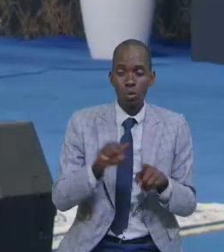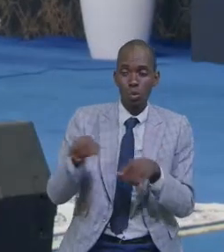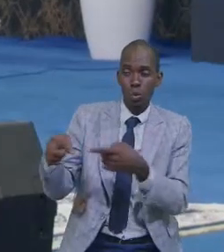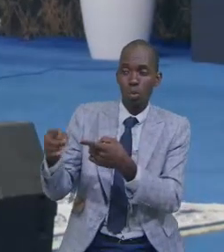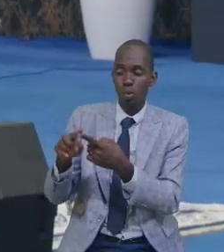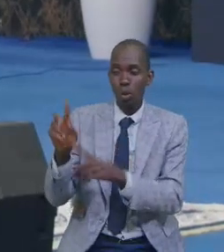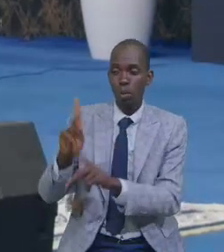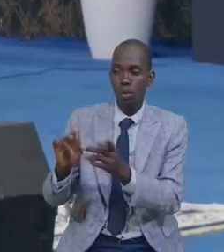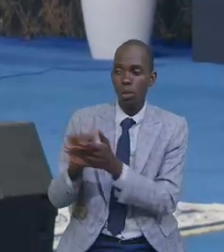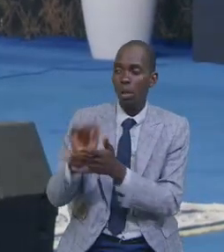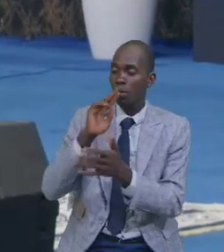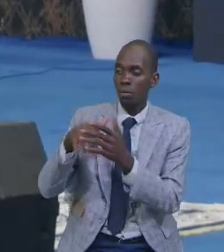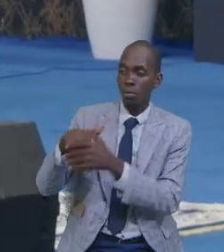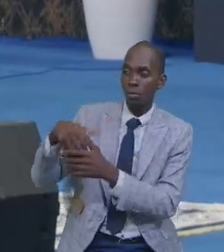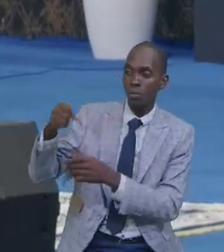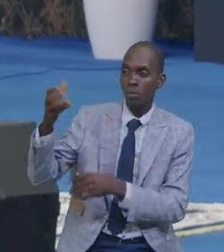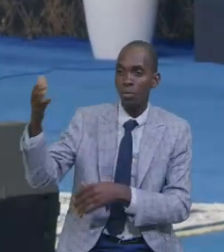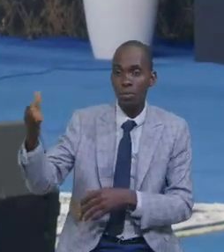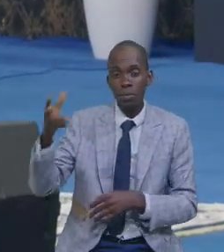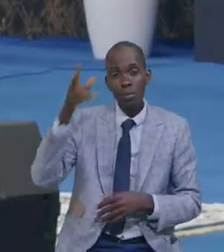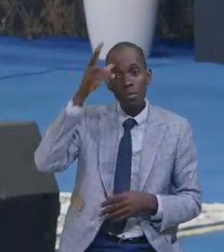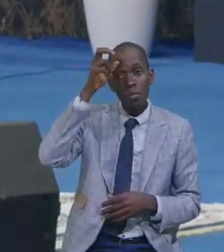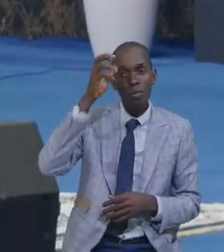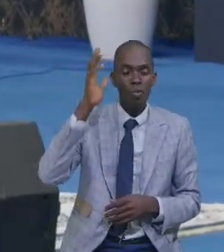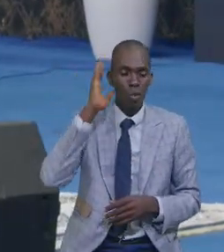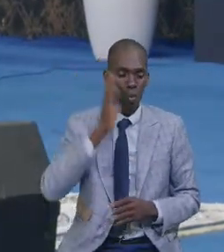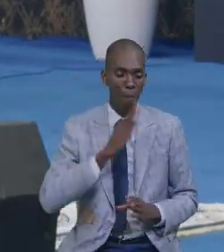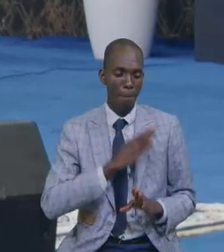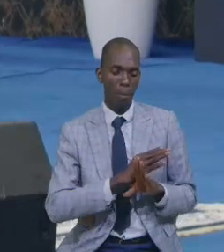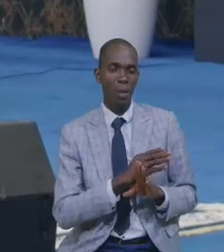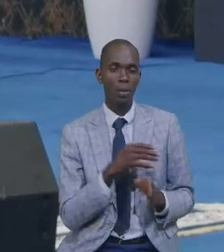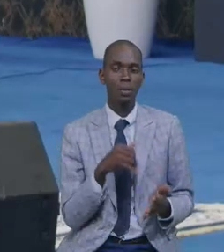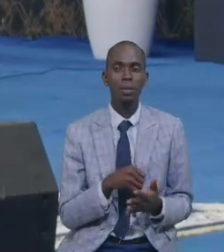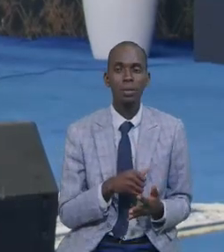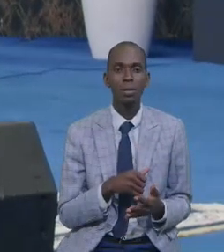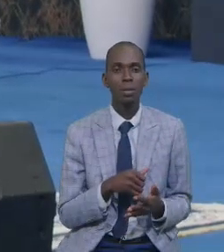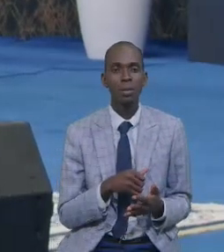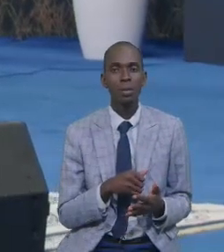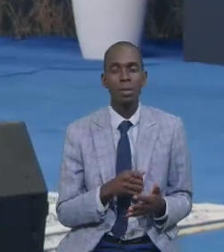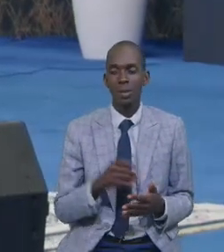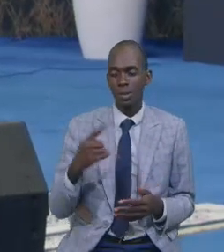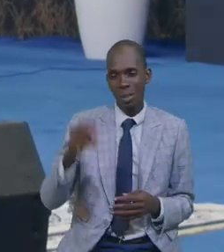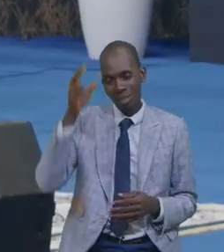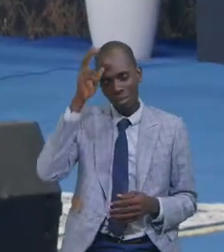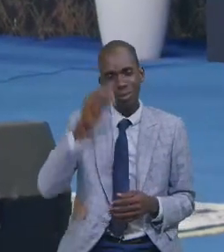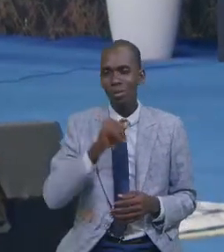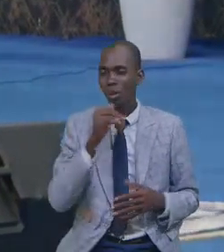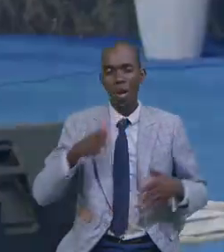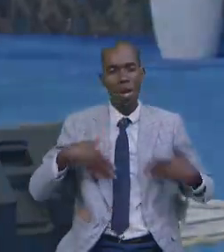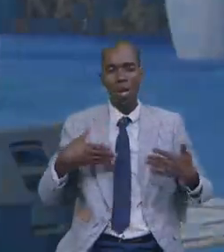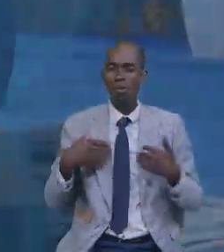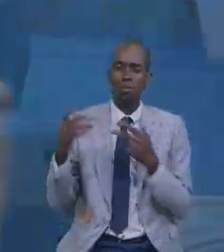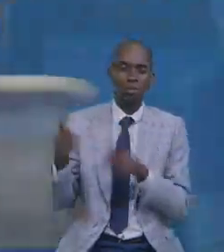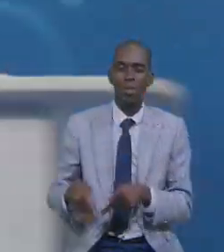there, Satan, Lucifer, he'll block that. He's an unhappy man. He's a